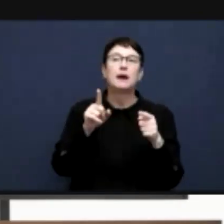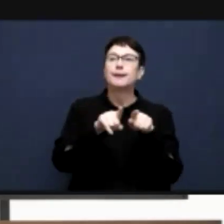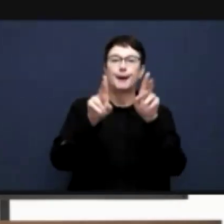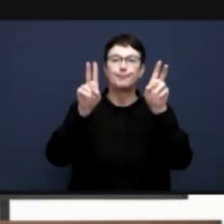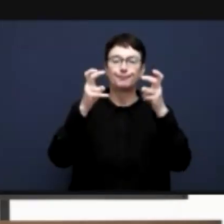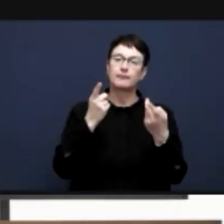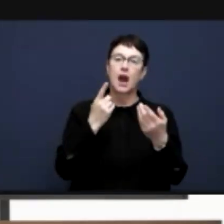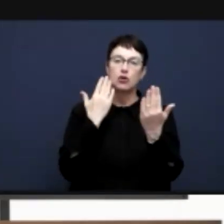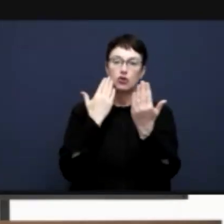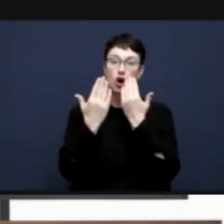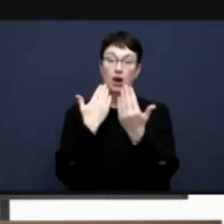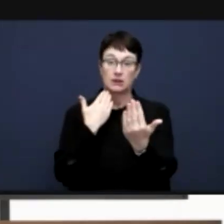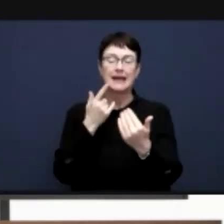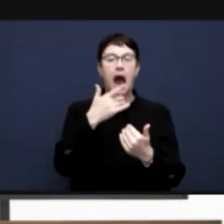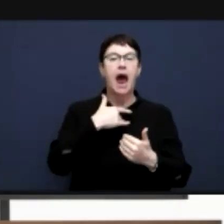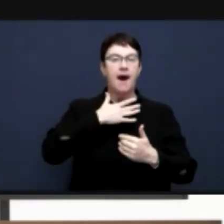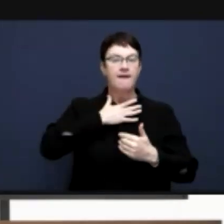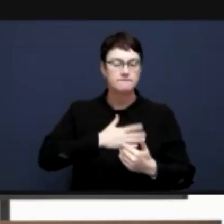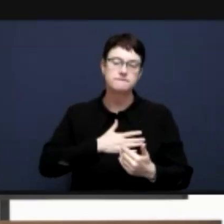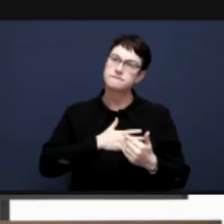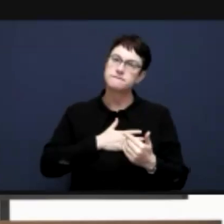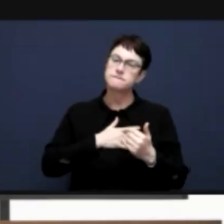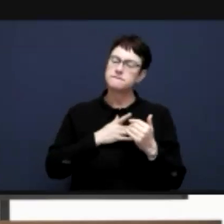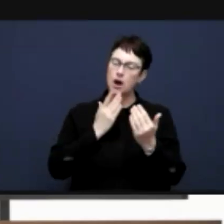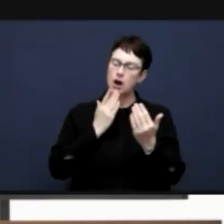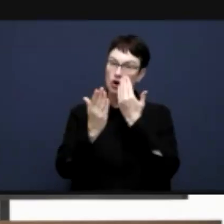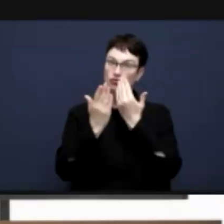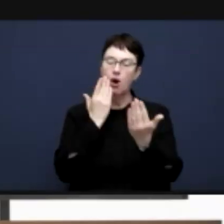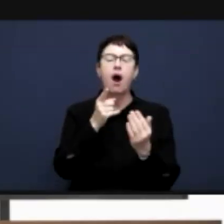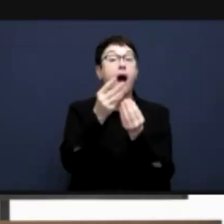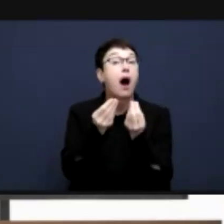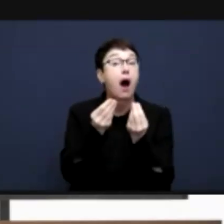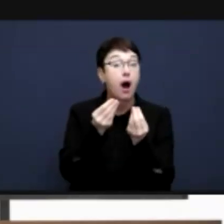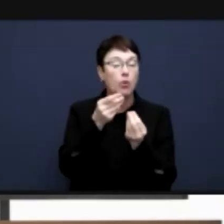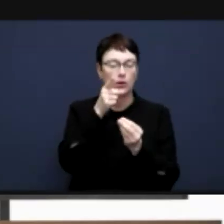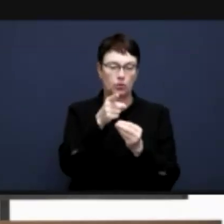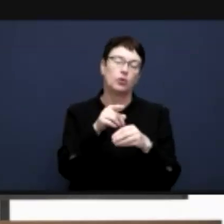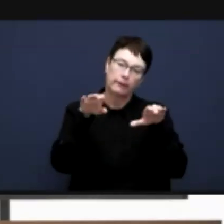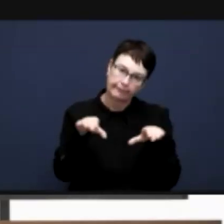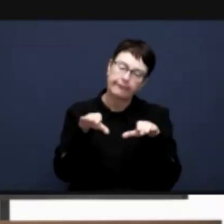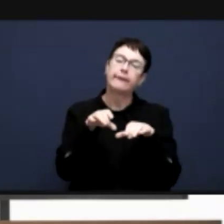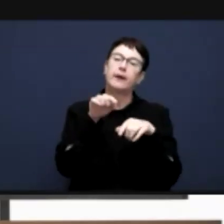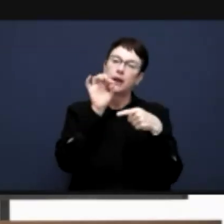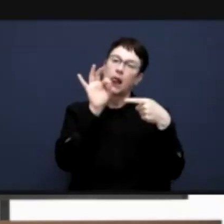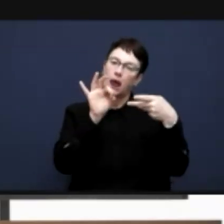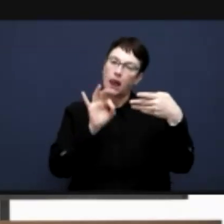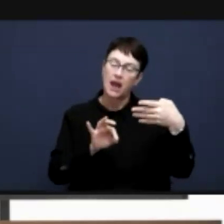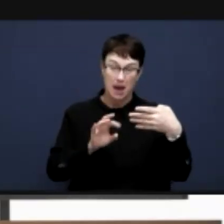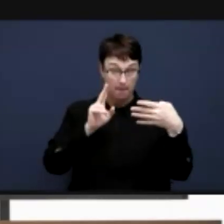back. And are all the features covered and explained? So that's